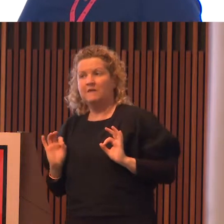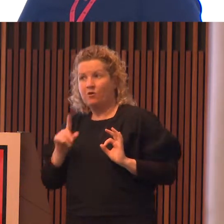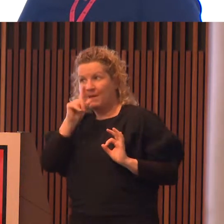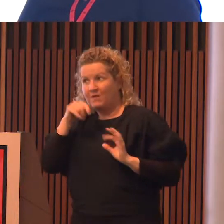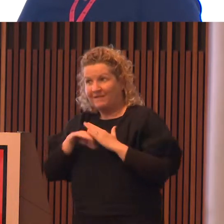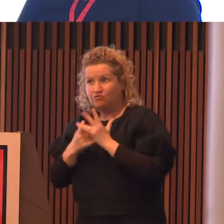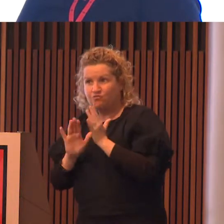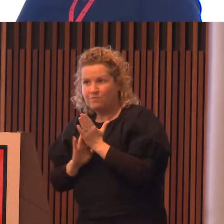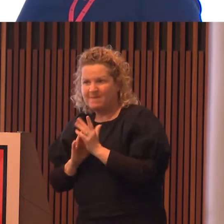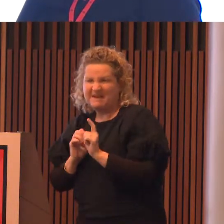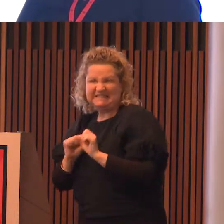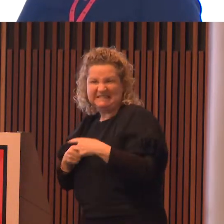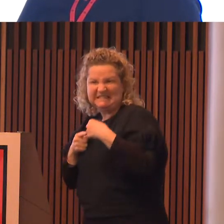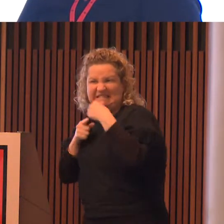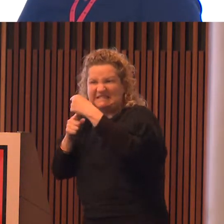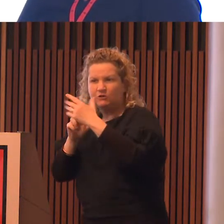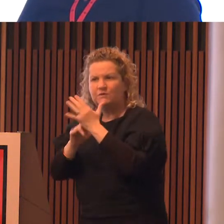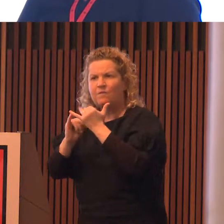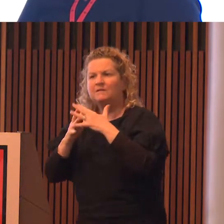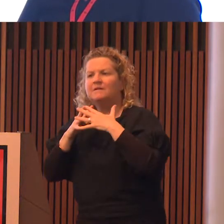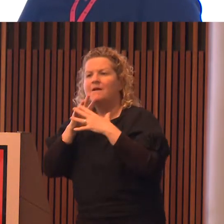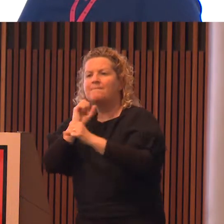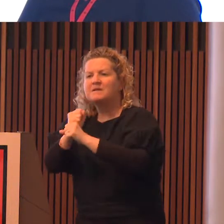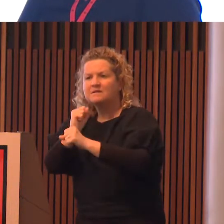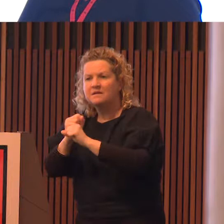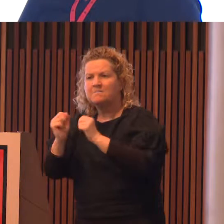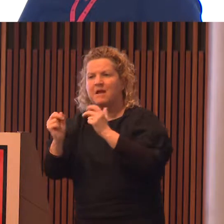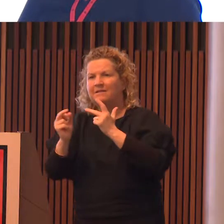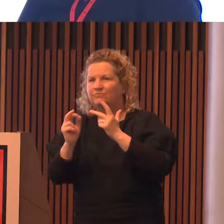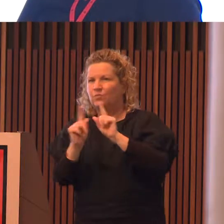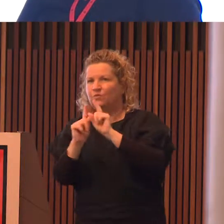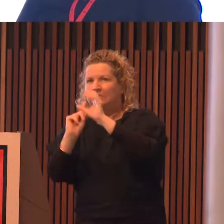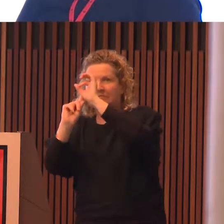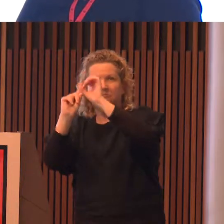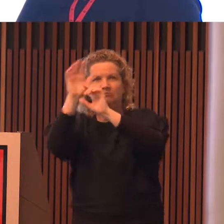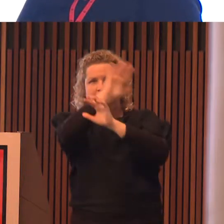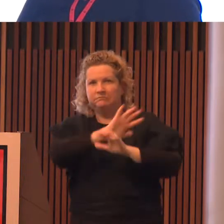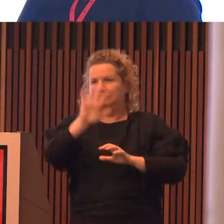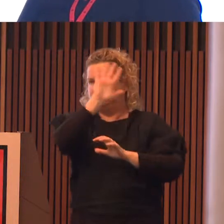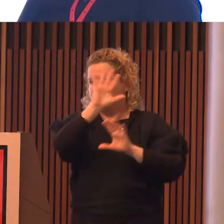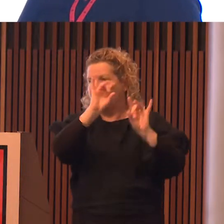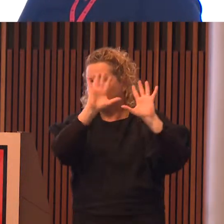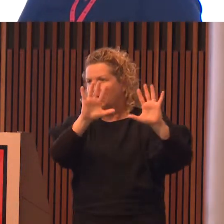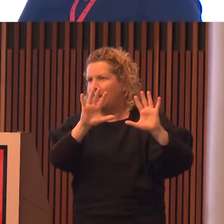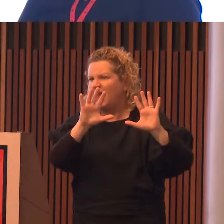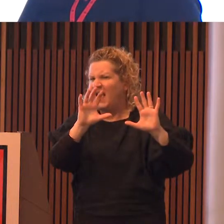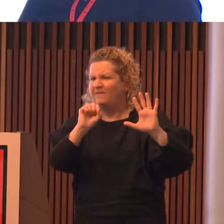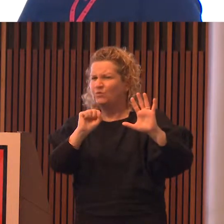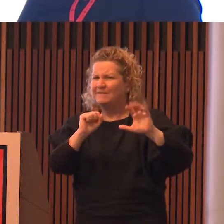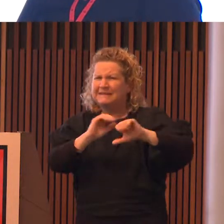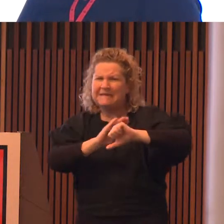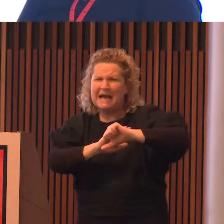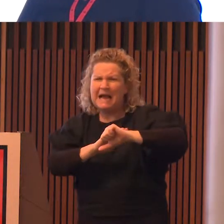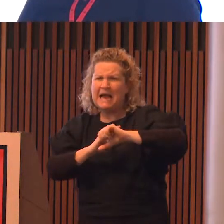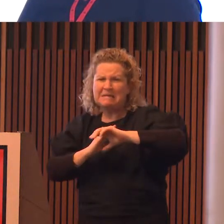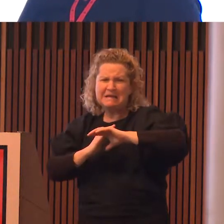now against the New South Wales government in particular, but in other states and territories as well, really, really having to spend huge amounts of time,